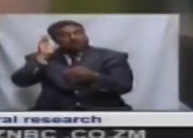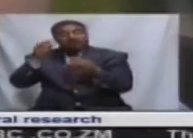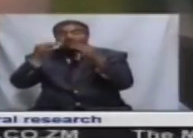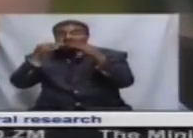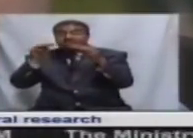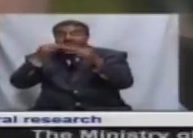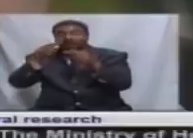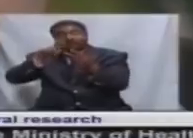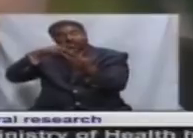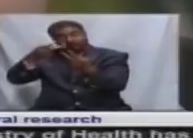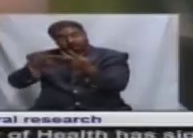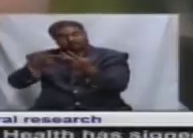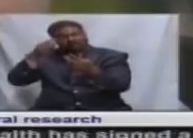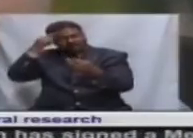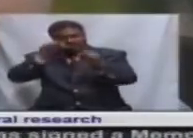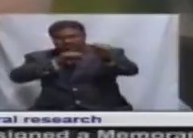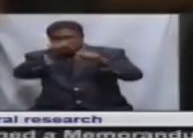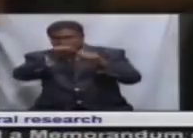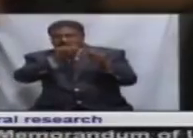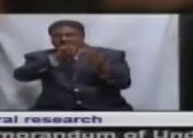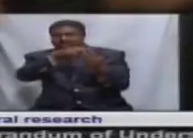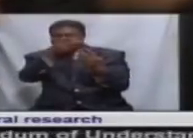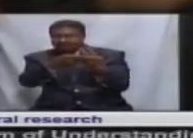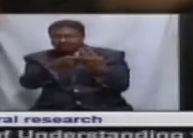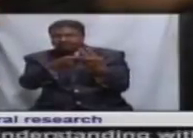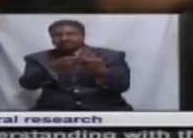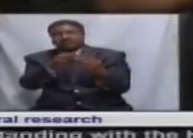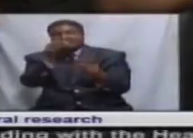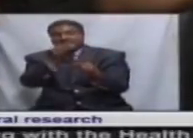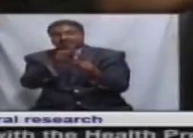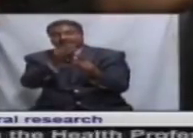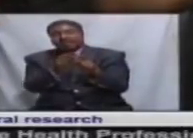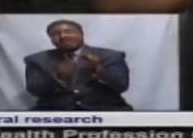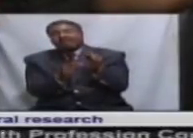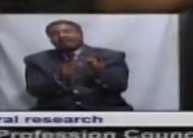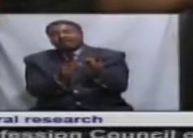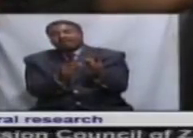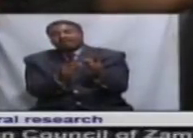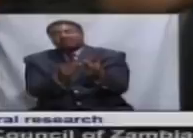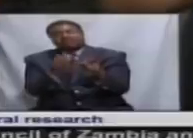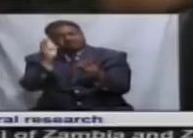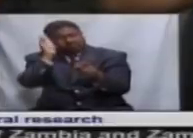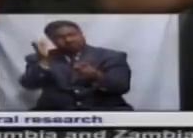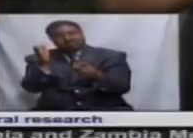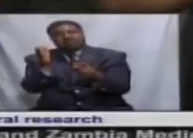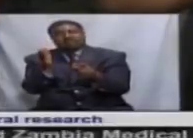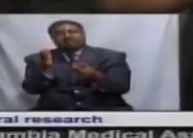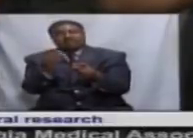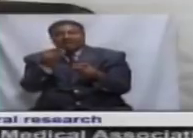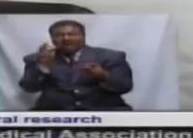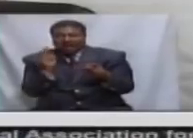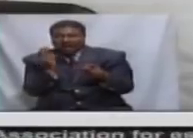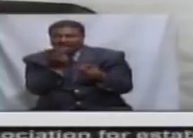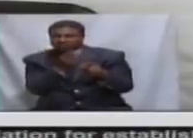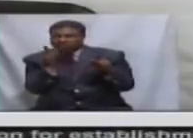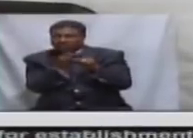will be a time for them to network and maybe source for markets,